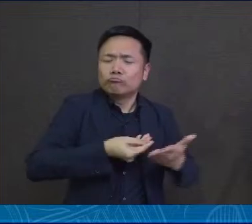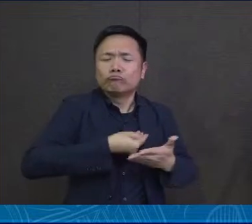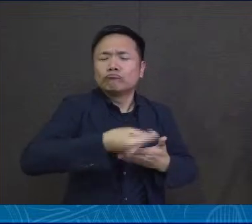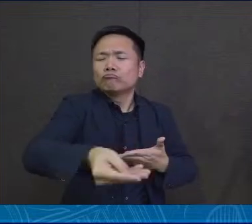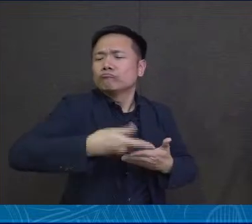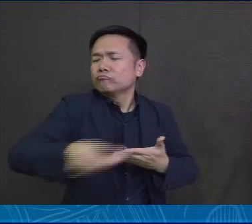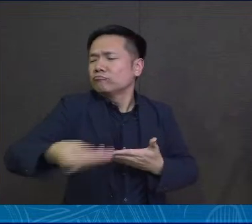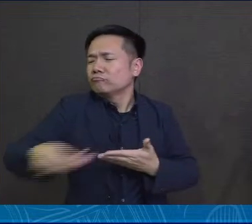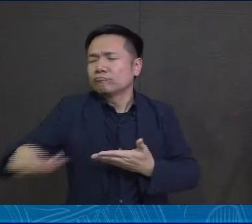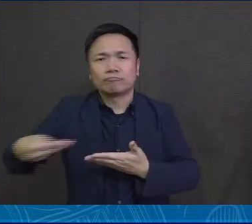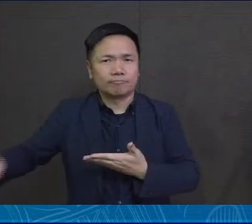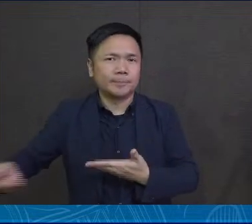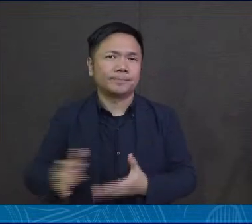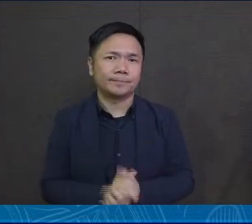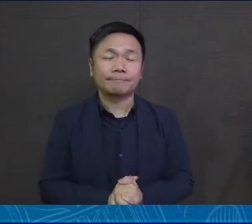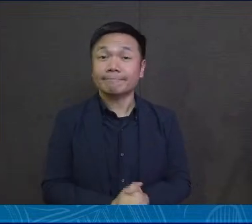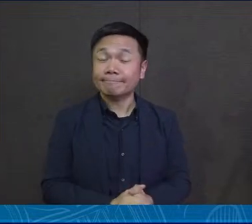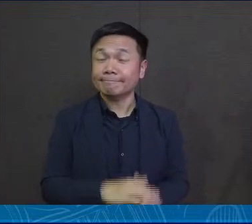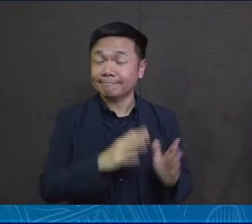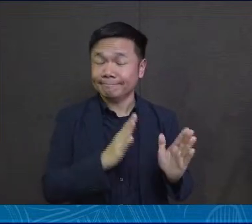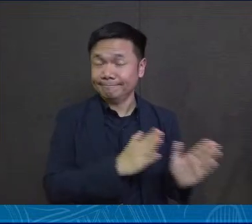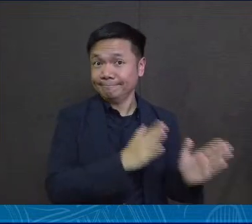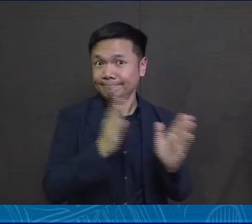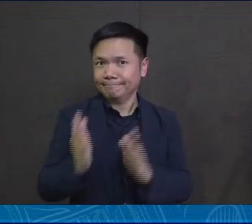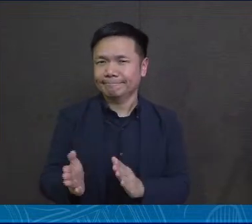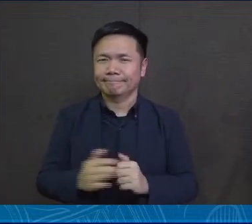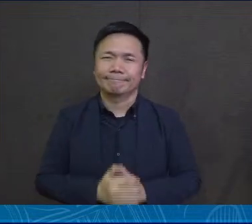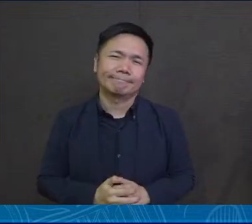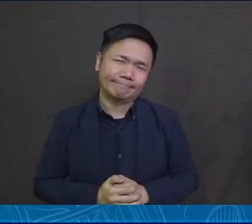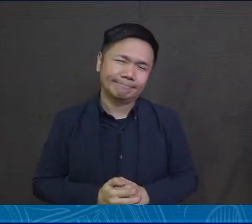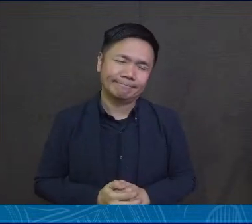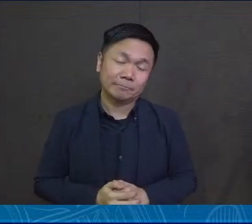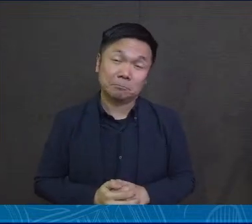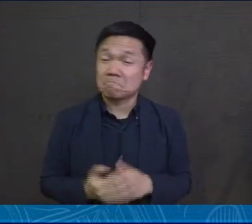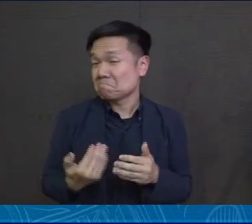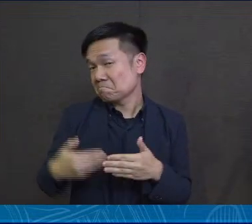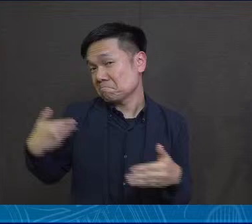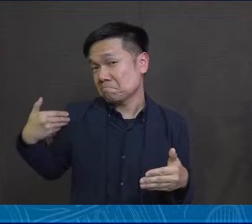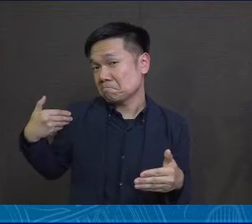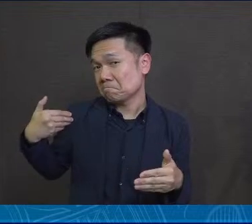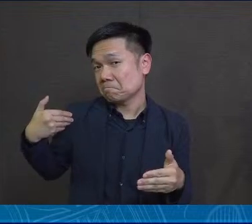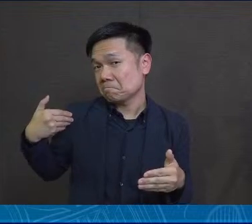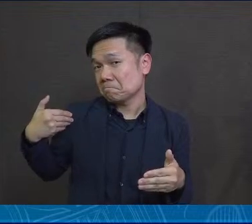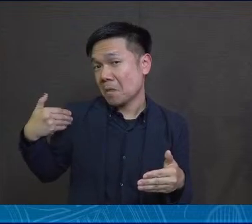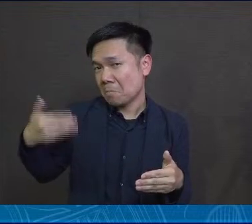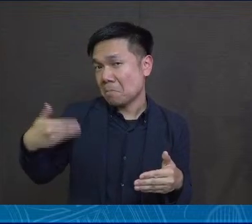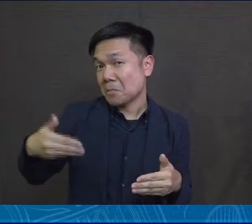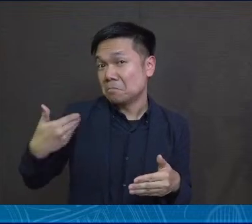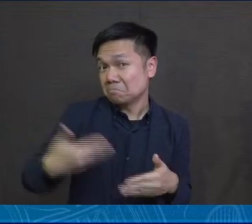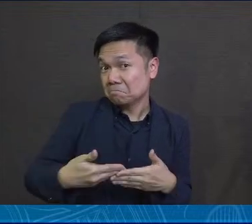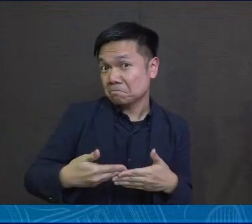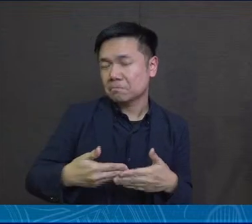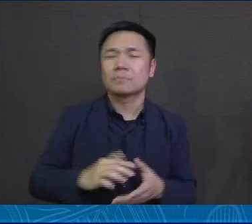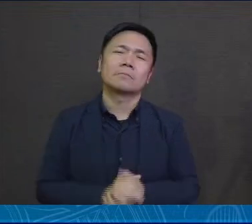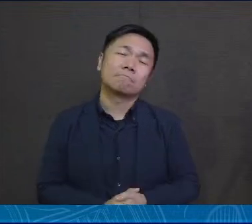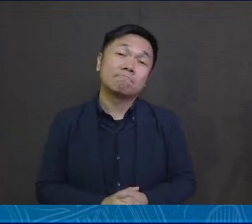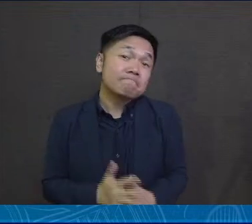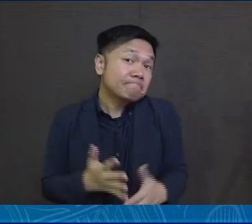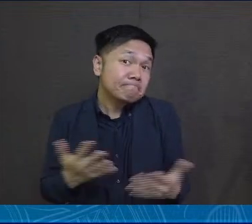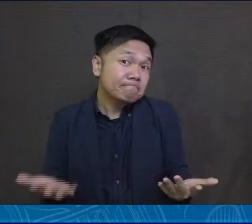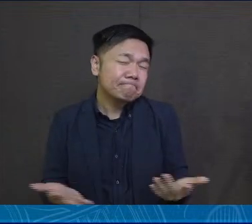And so I wanted to actually share that over a period of time,